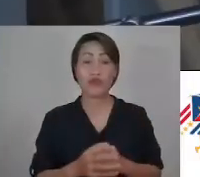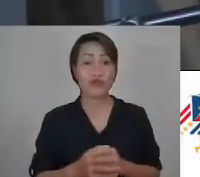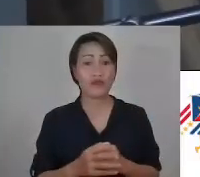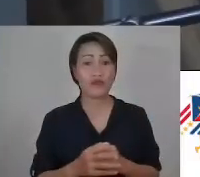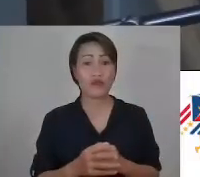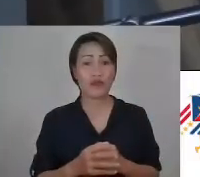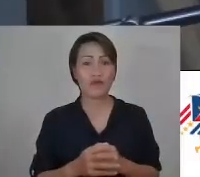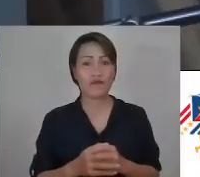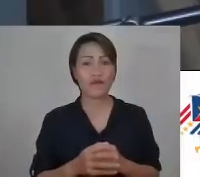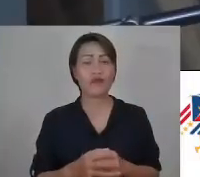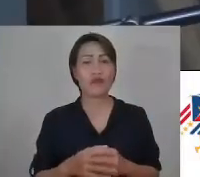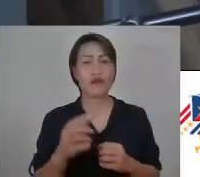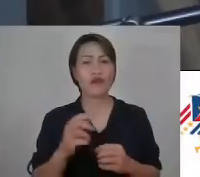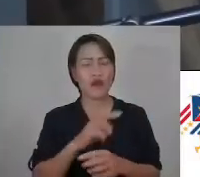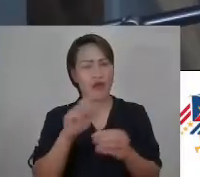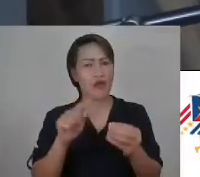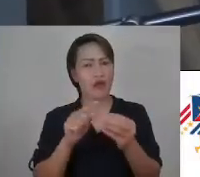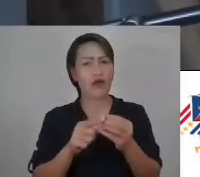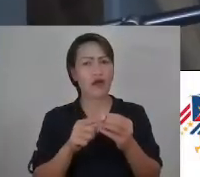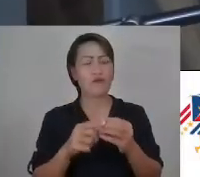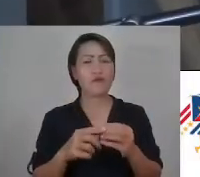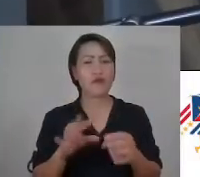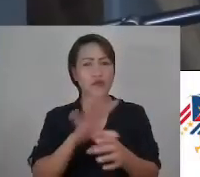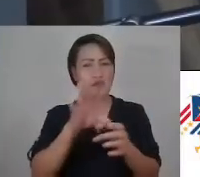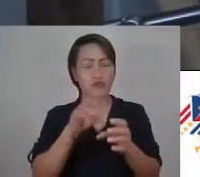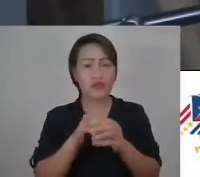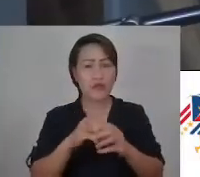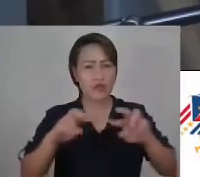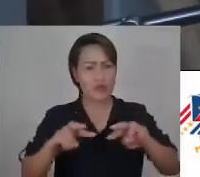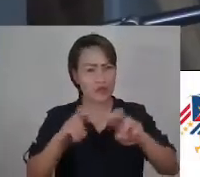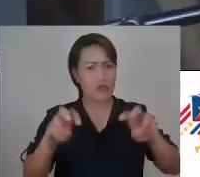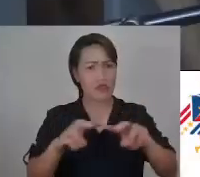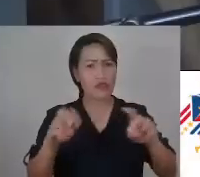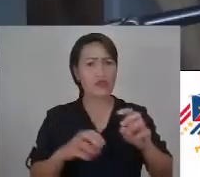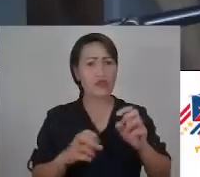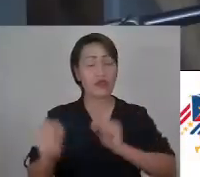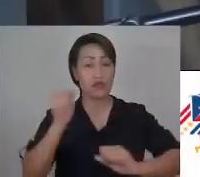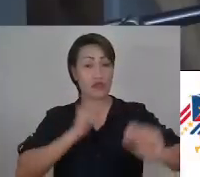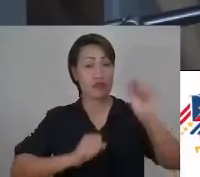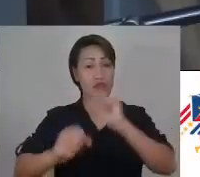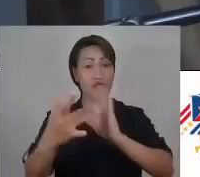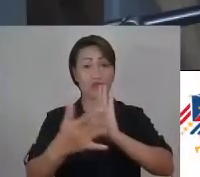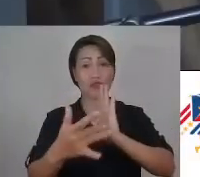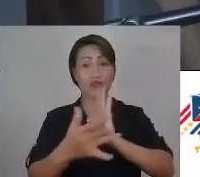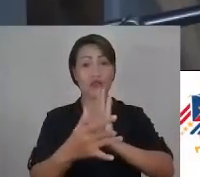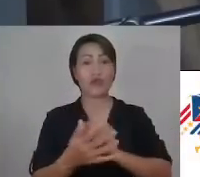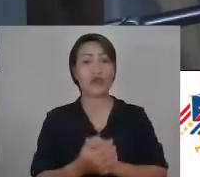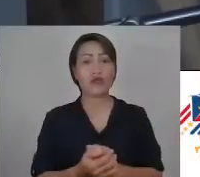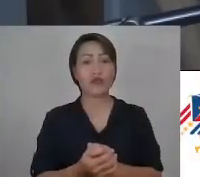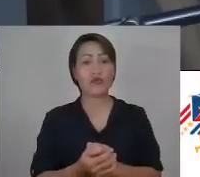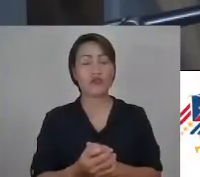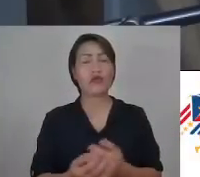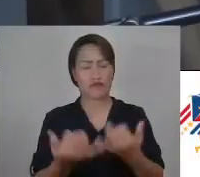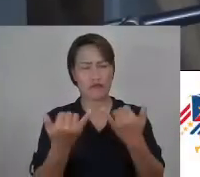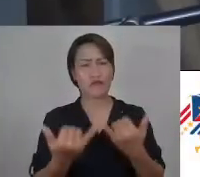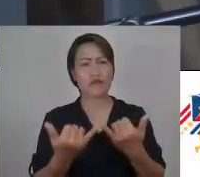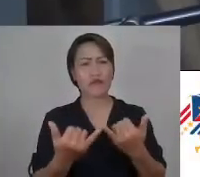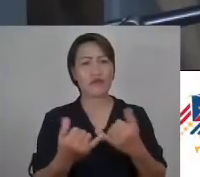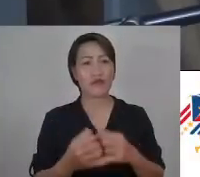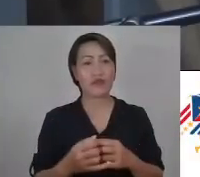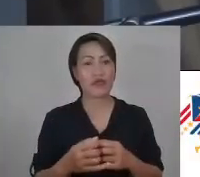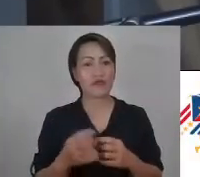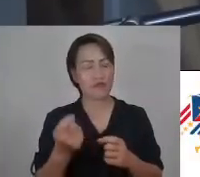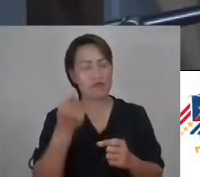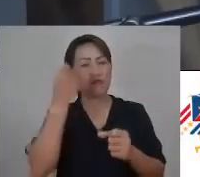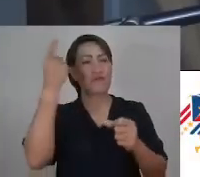research, science, and technology paves the way for this year's theme, which is